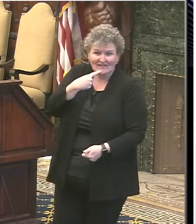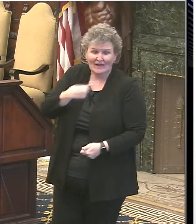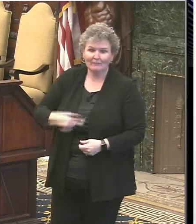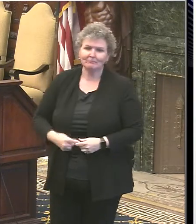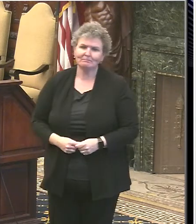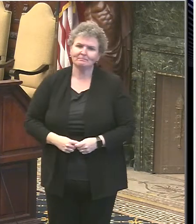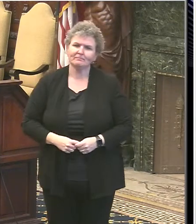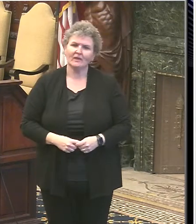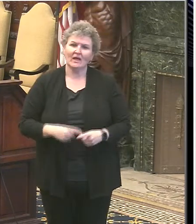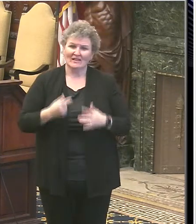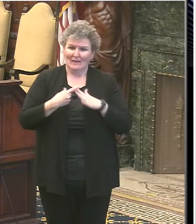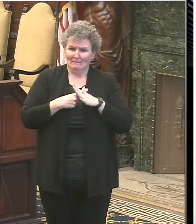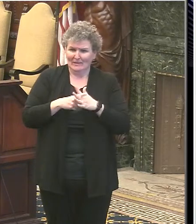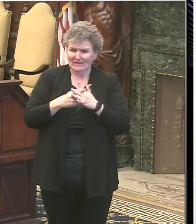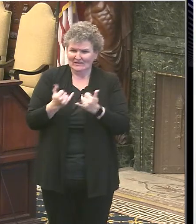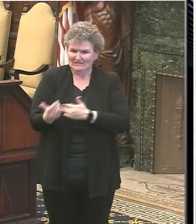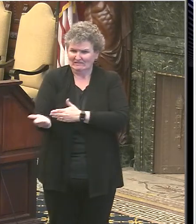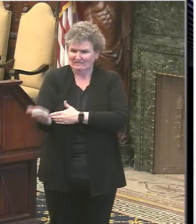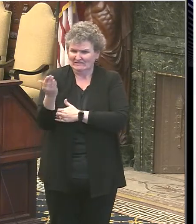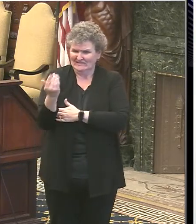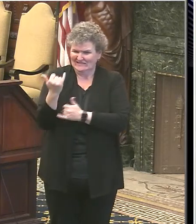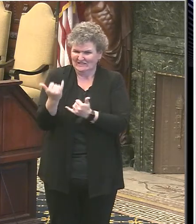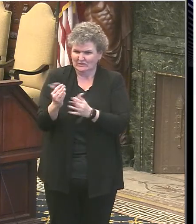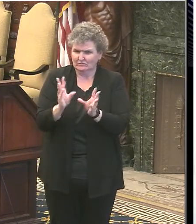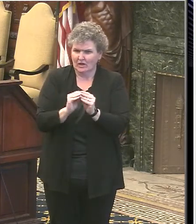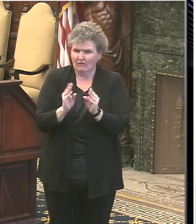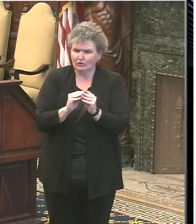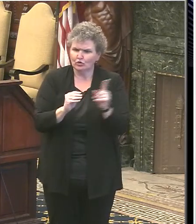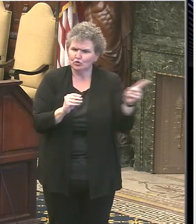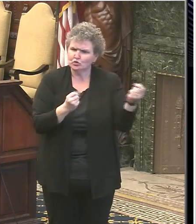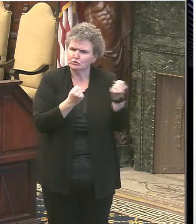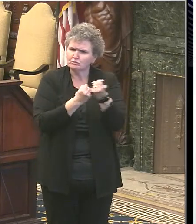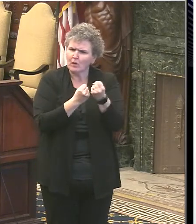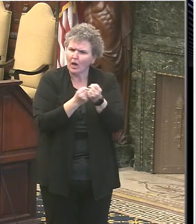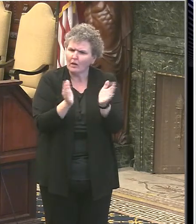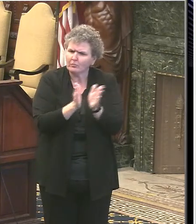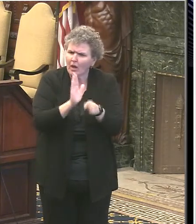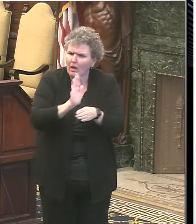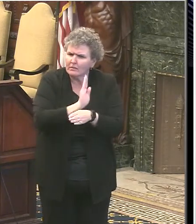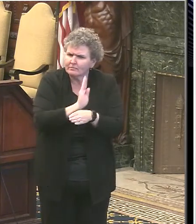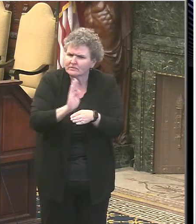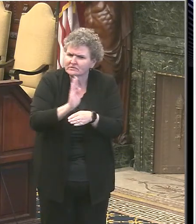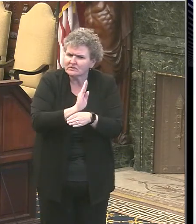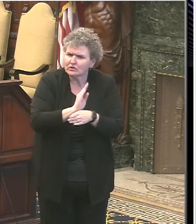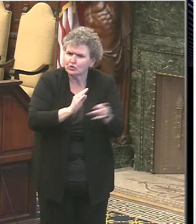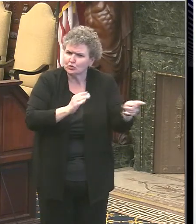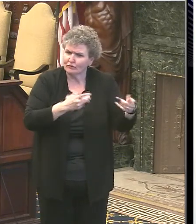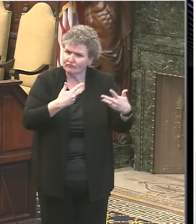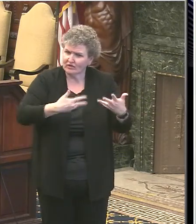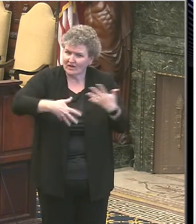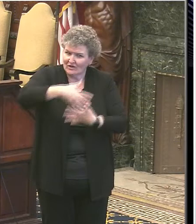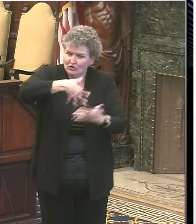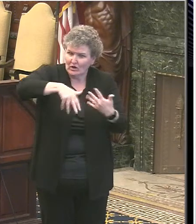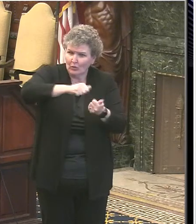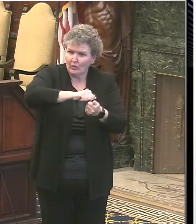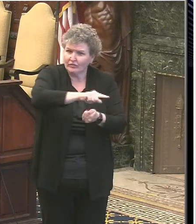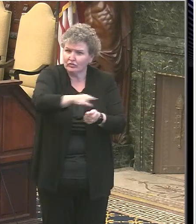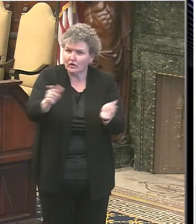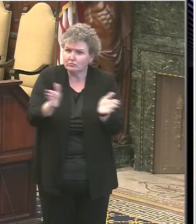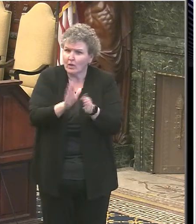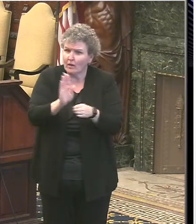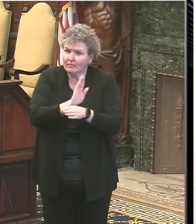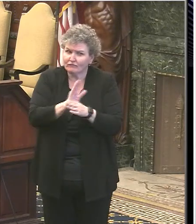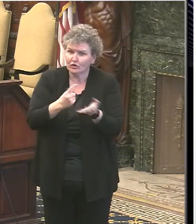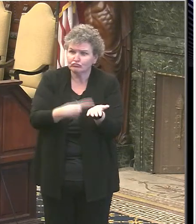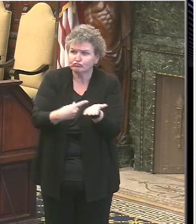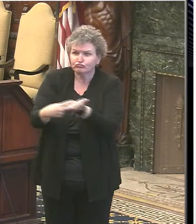this afternoon, you say that you support small businesses. Have you engaged with this community? Have you talked to members of